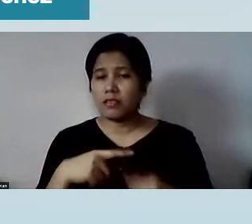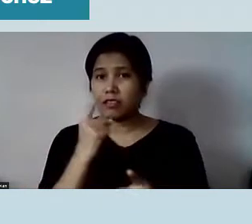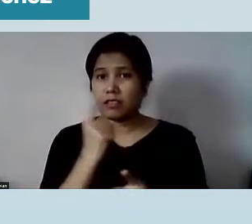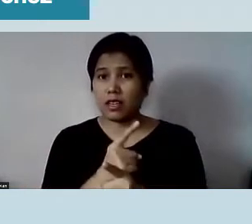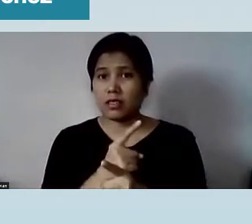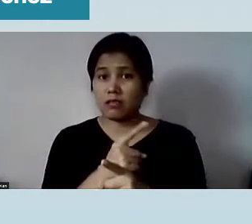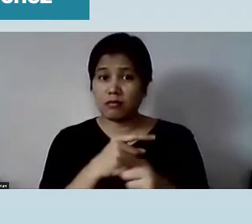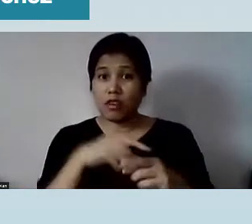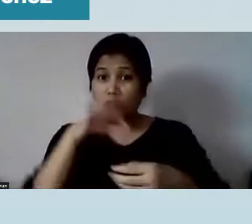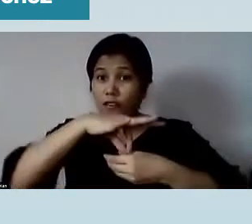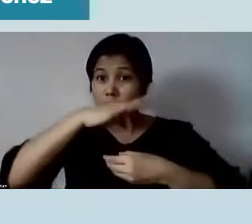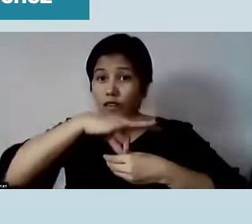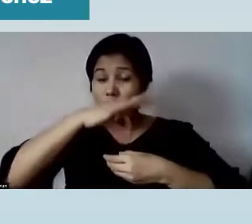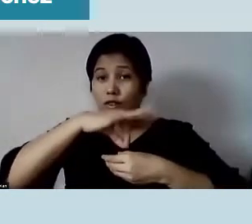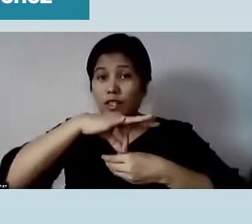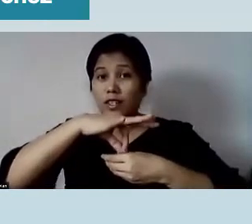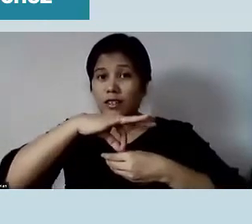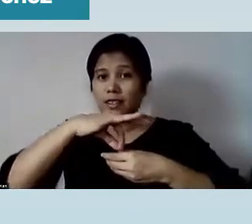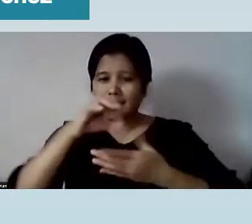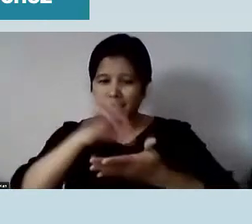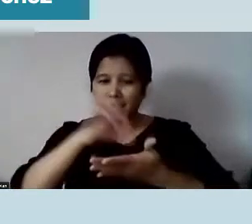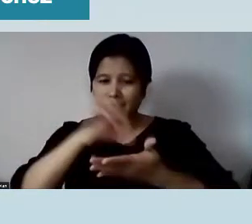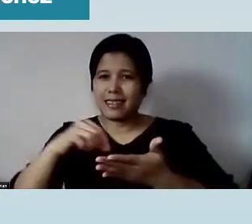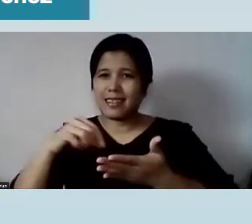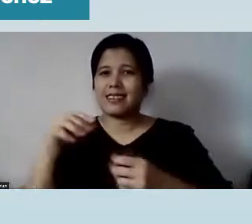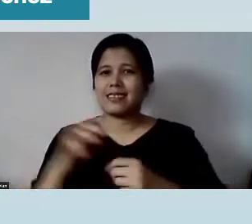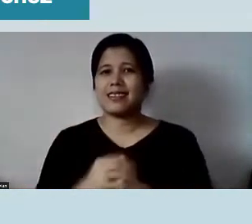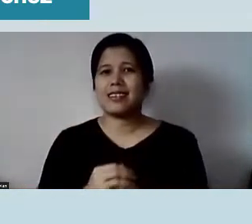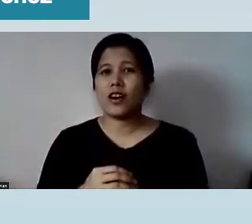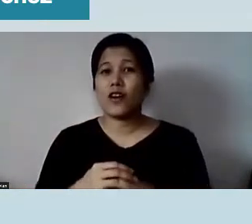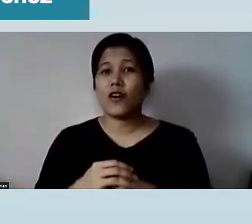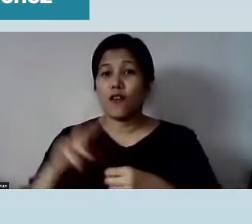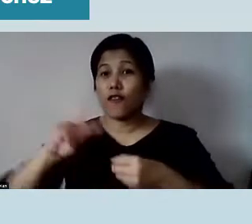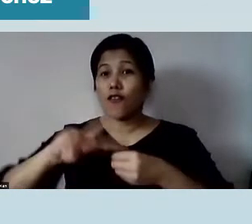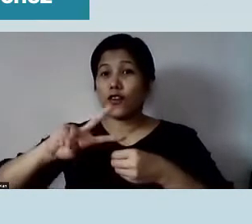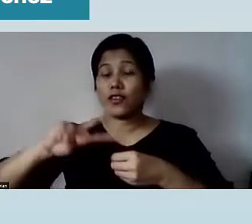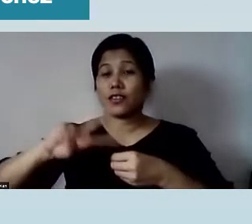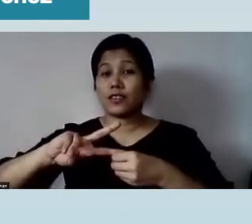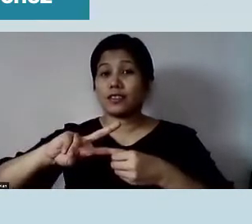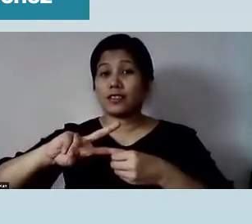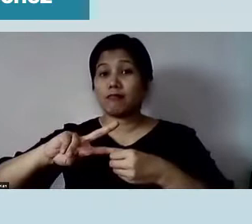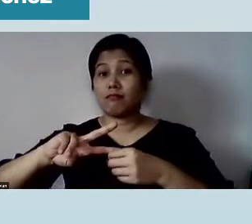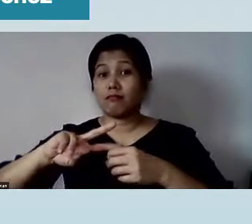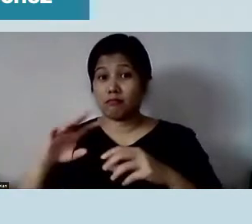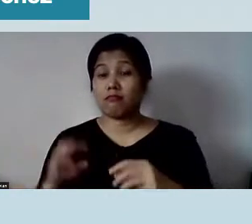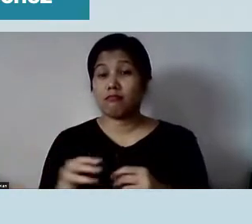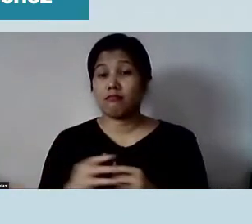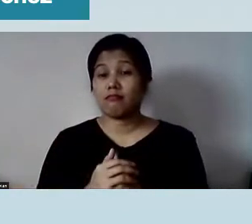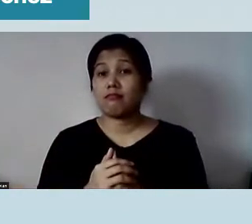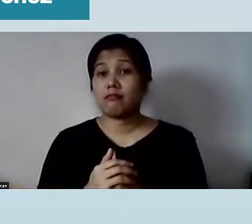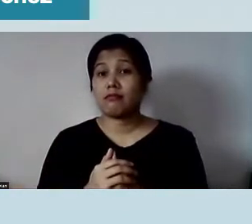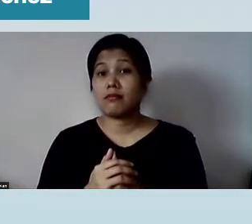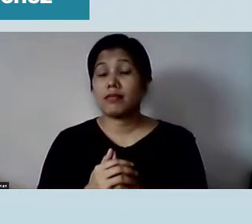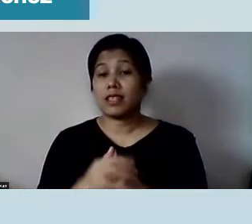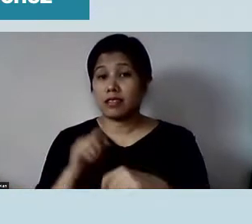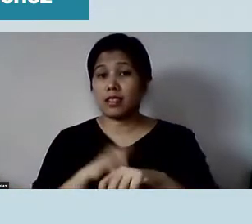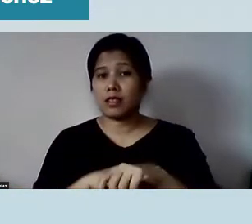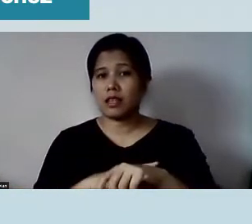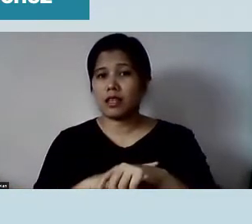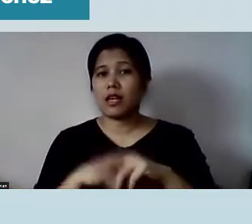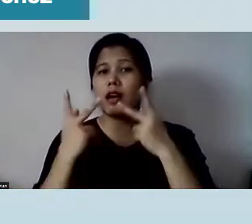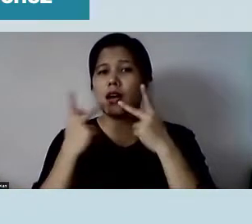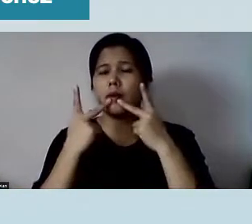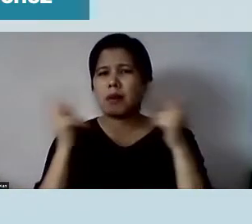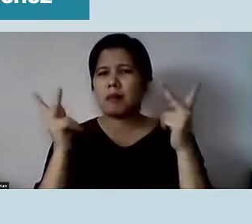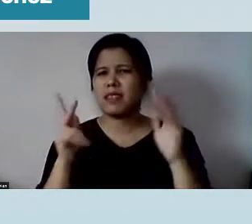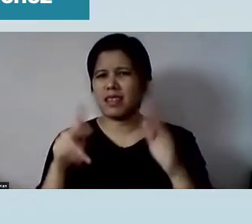suffrage? Nakakabuto ba sila? Nakaka-register ba sila during election time, election period? At yung public life